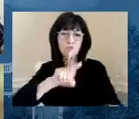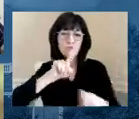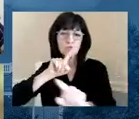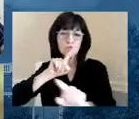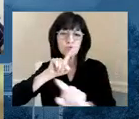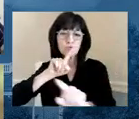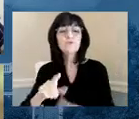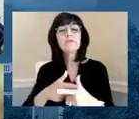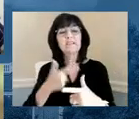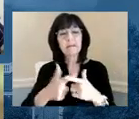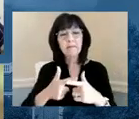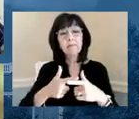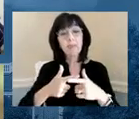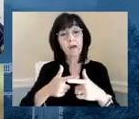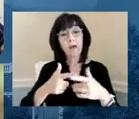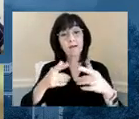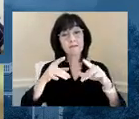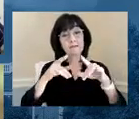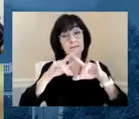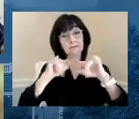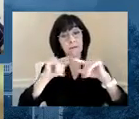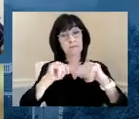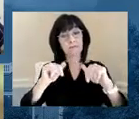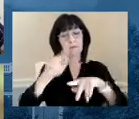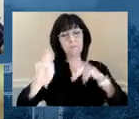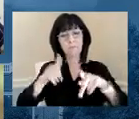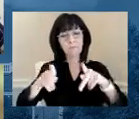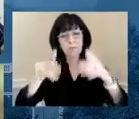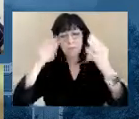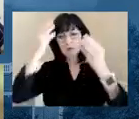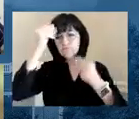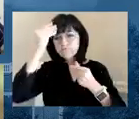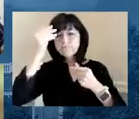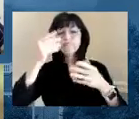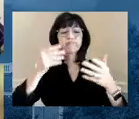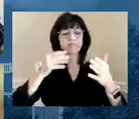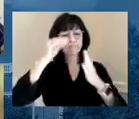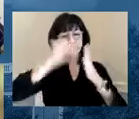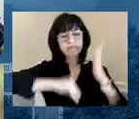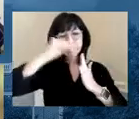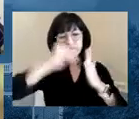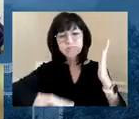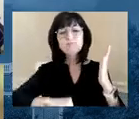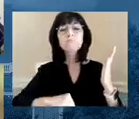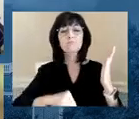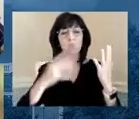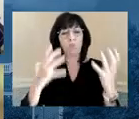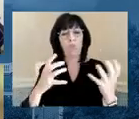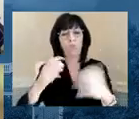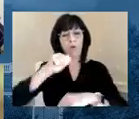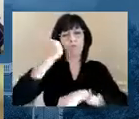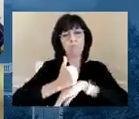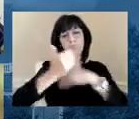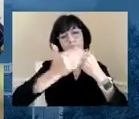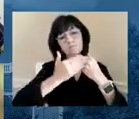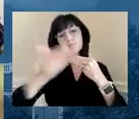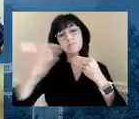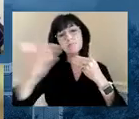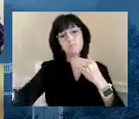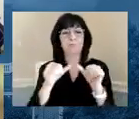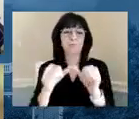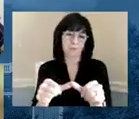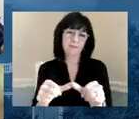a major effort to do that. And so again, thanks to Representative Bentz, Senator McBride, and your colleagues in both the House and the